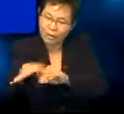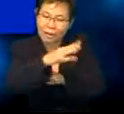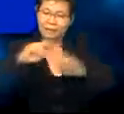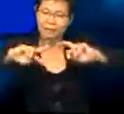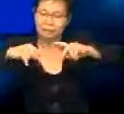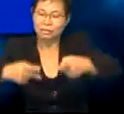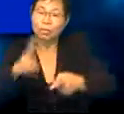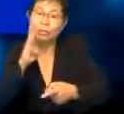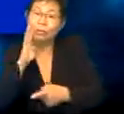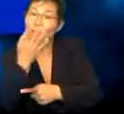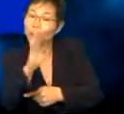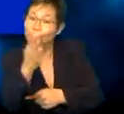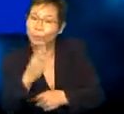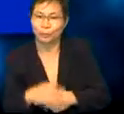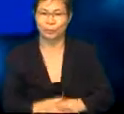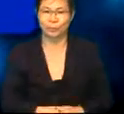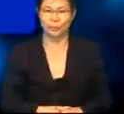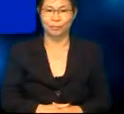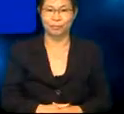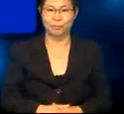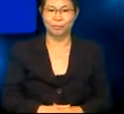water blue.